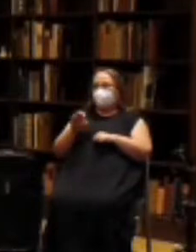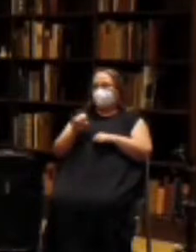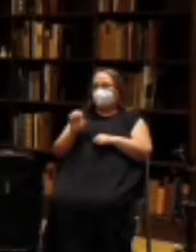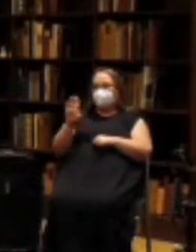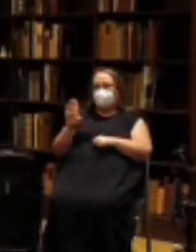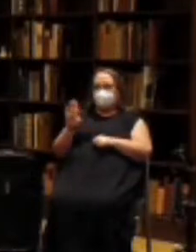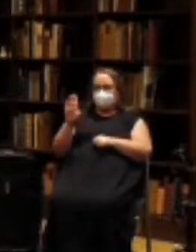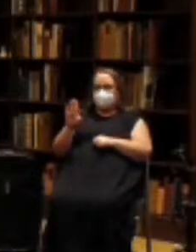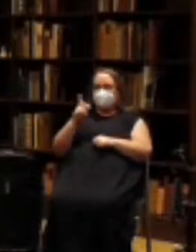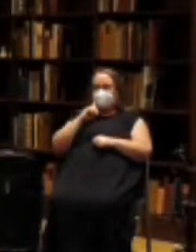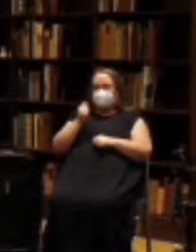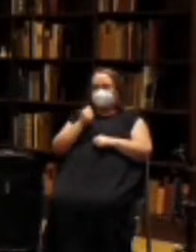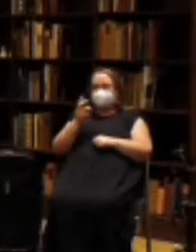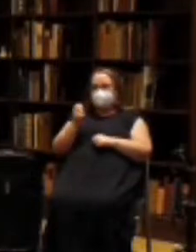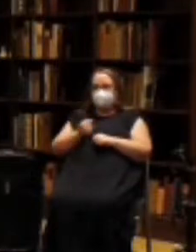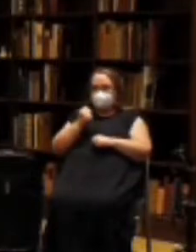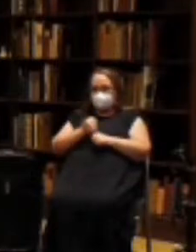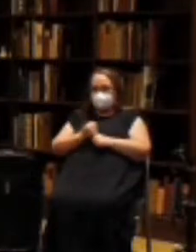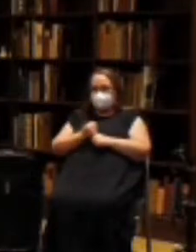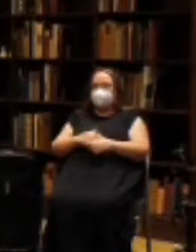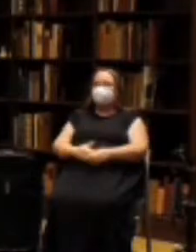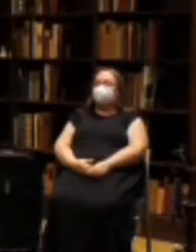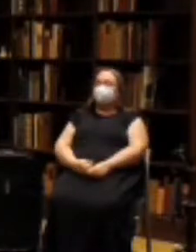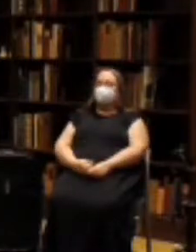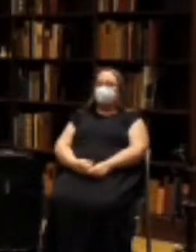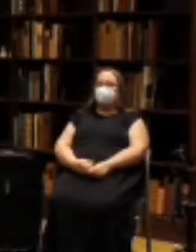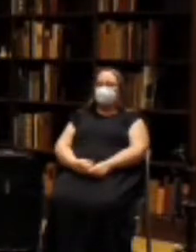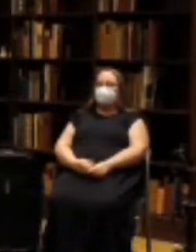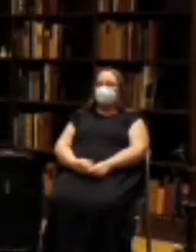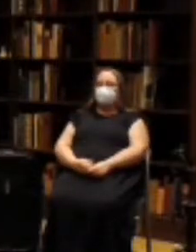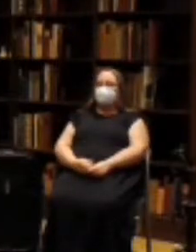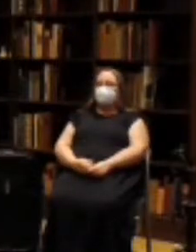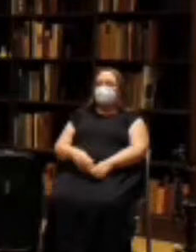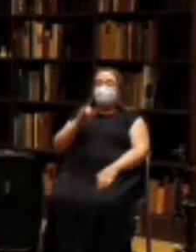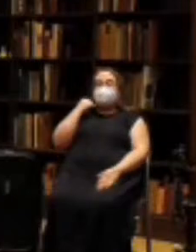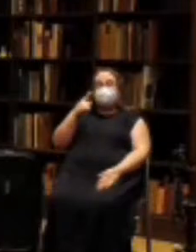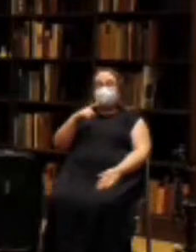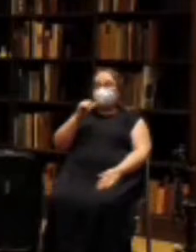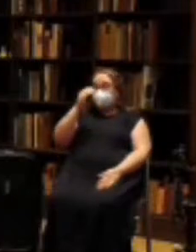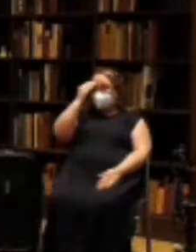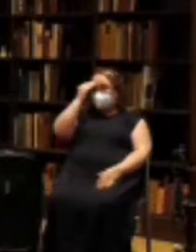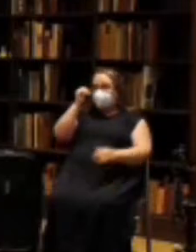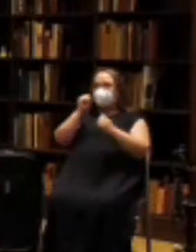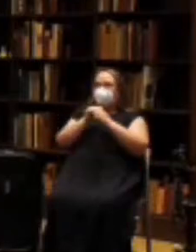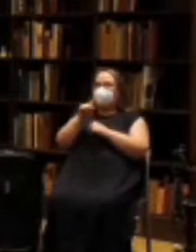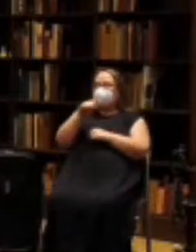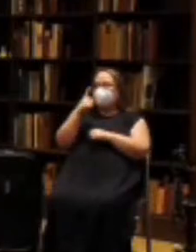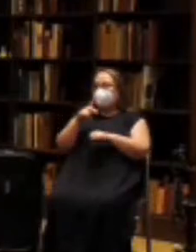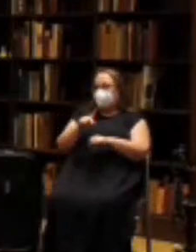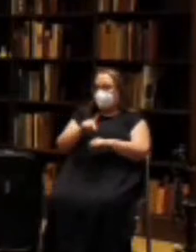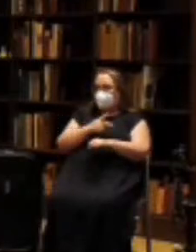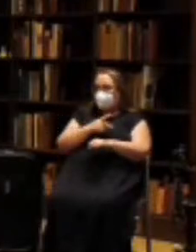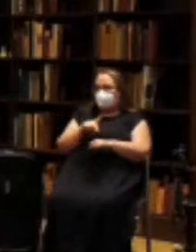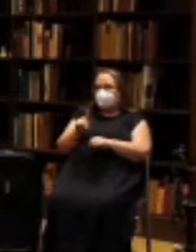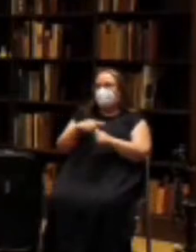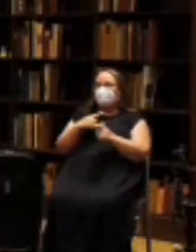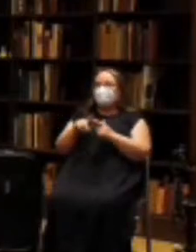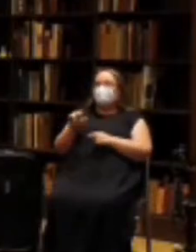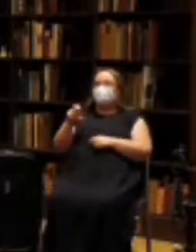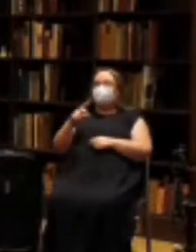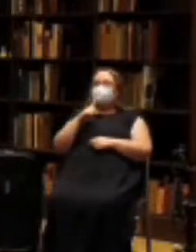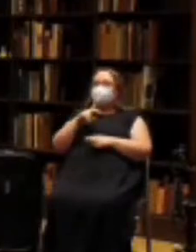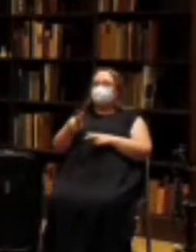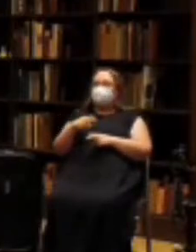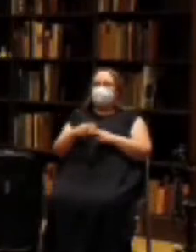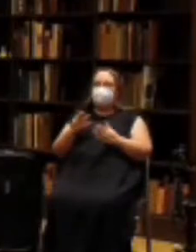Boston for several years, right? If you are familiar with Black poetry, Cornish is a name